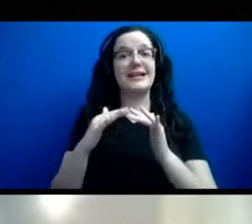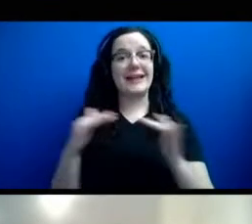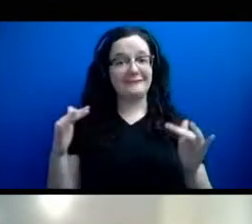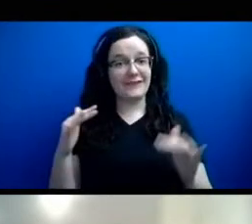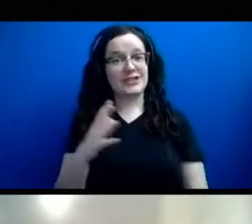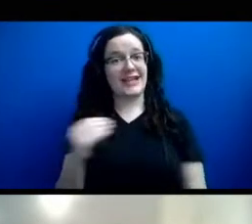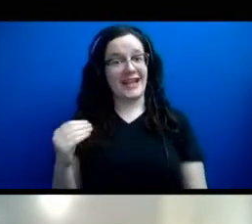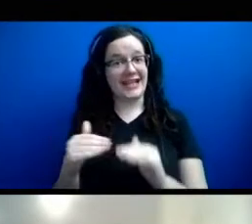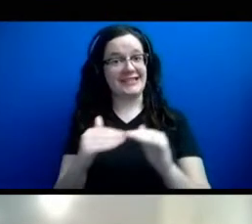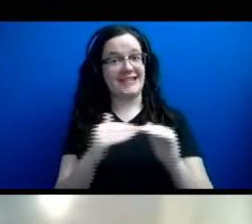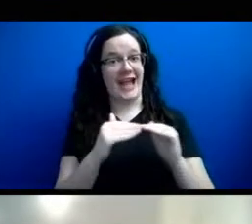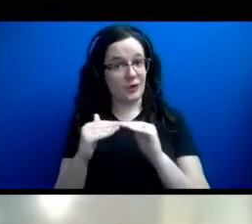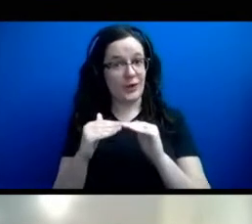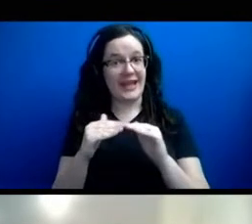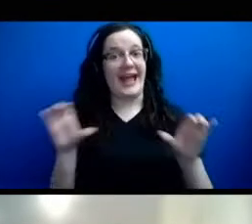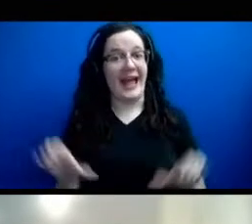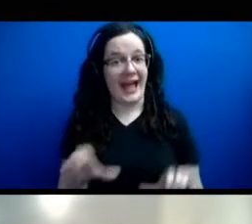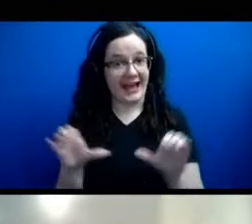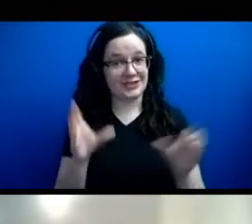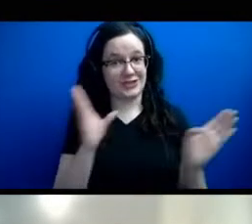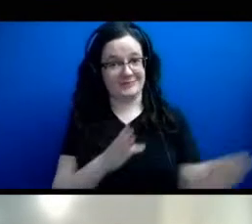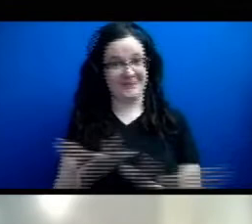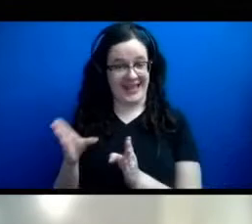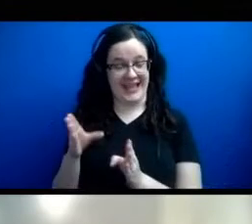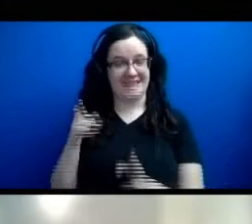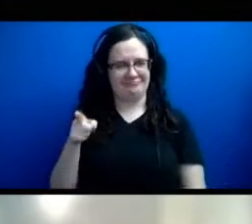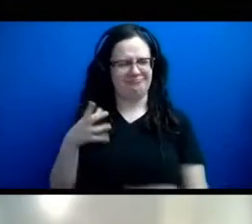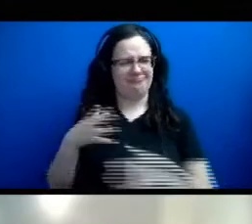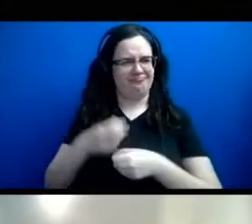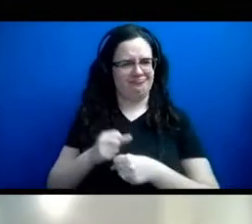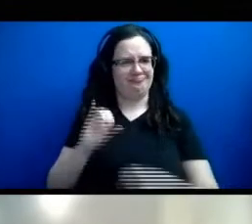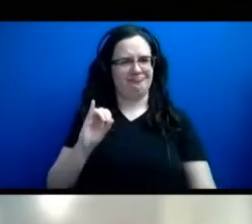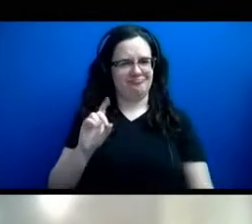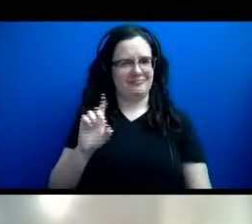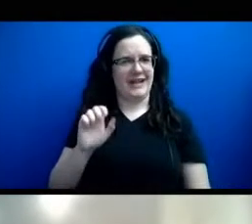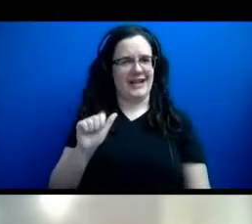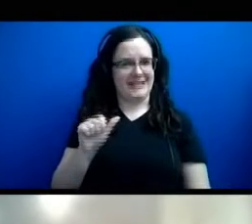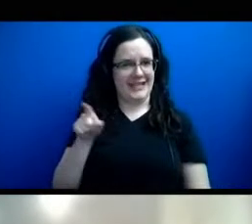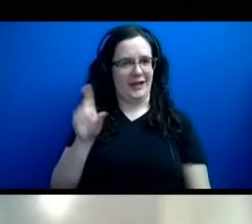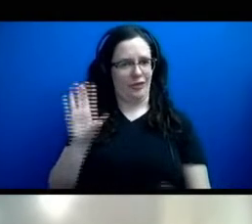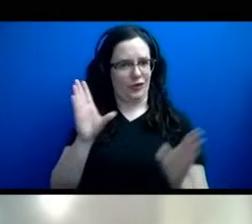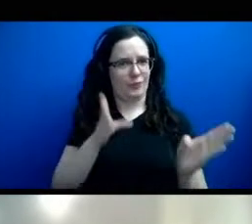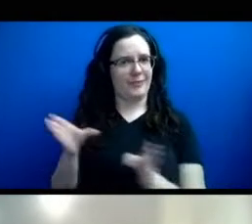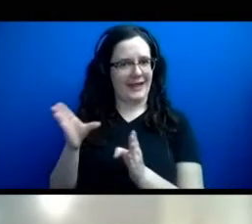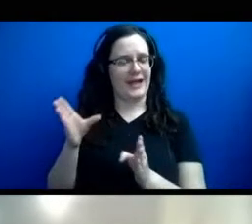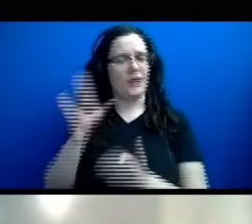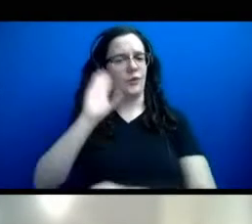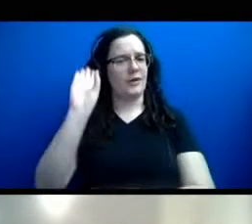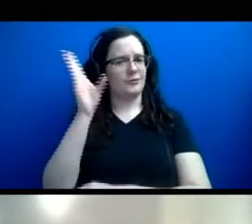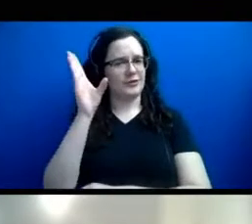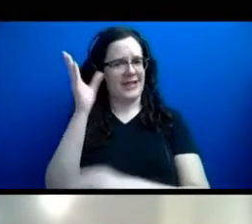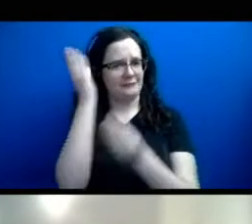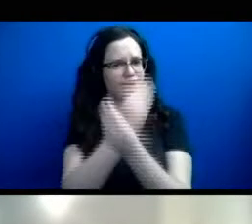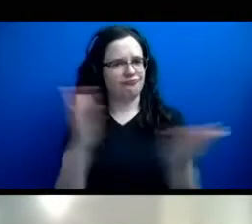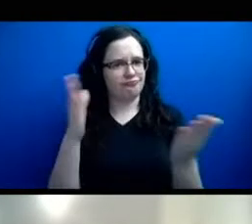Equity Action Plan, which we'll be presenting to the committee, to the community tonight.